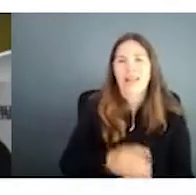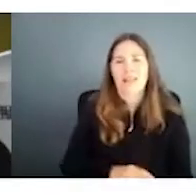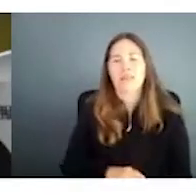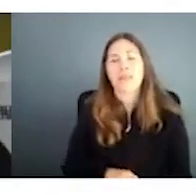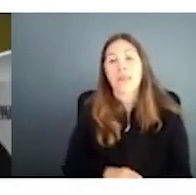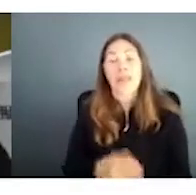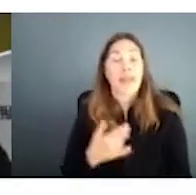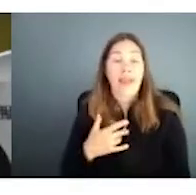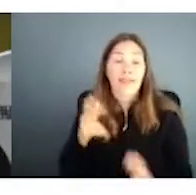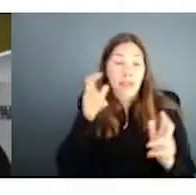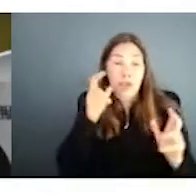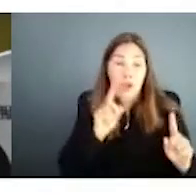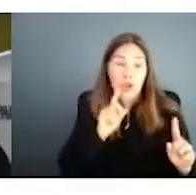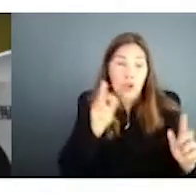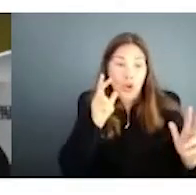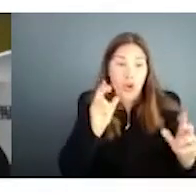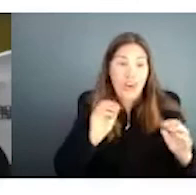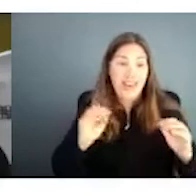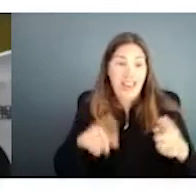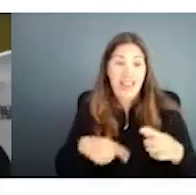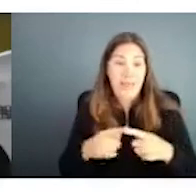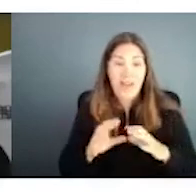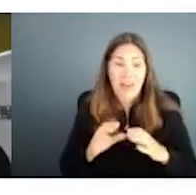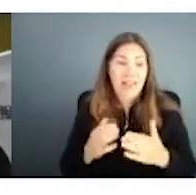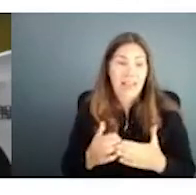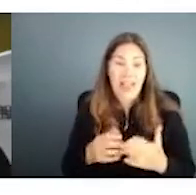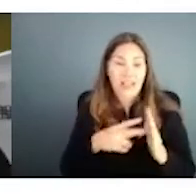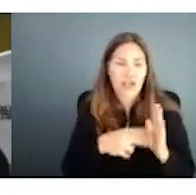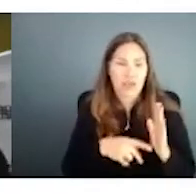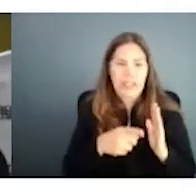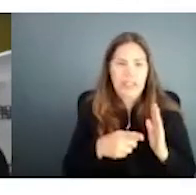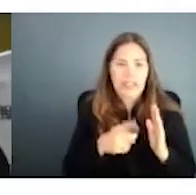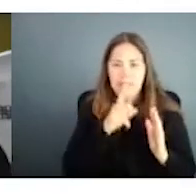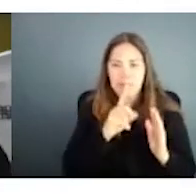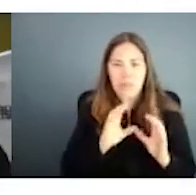I haven't heard anything about a class.